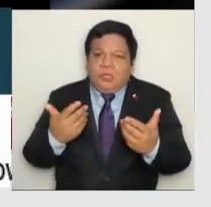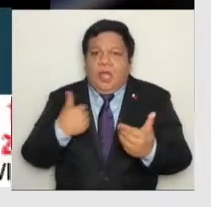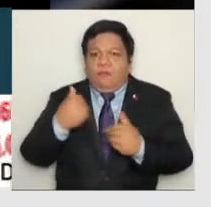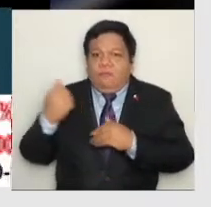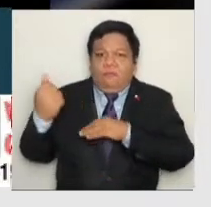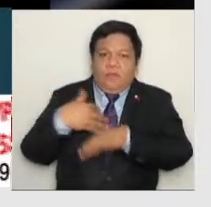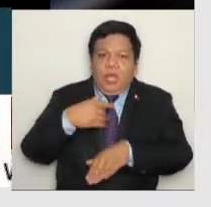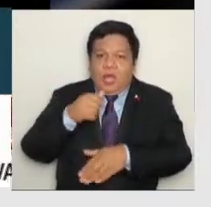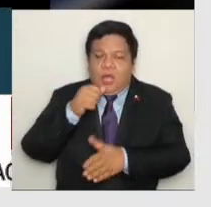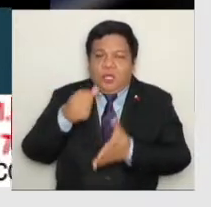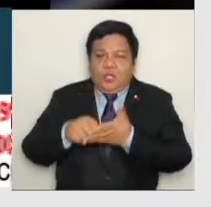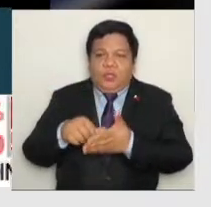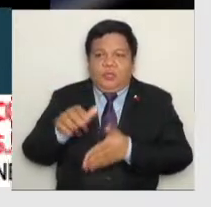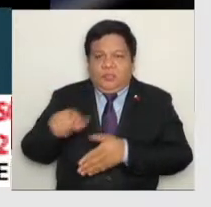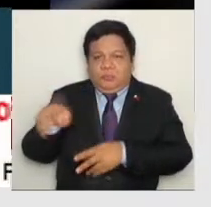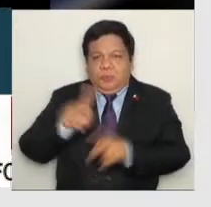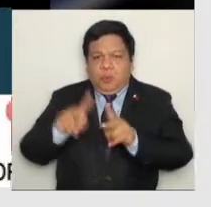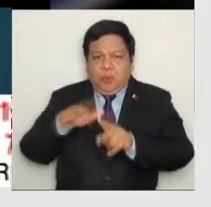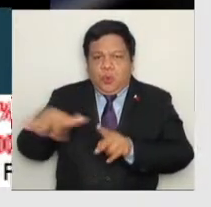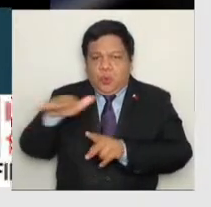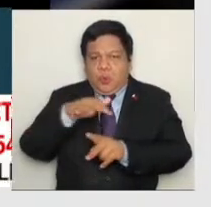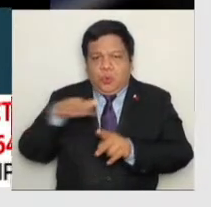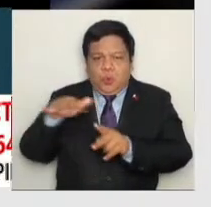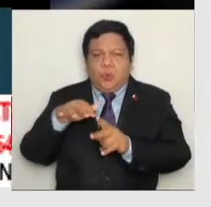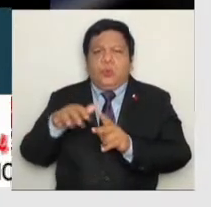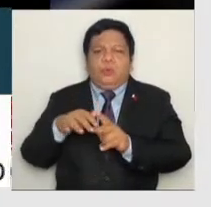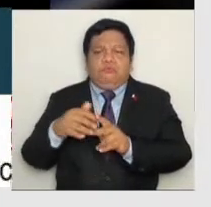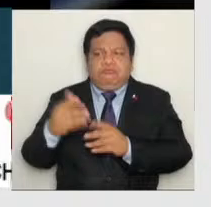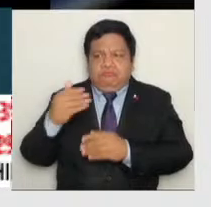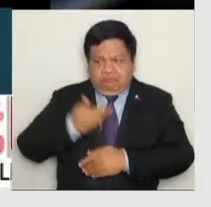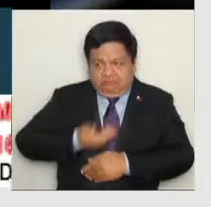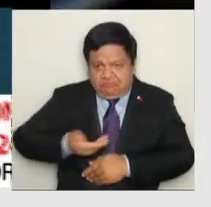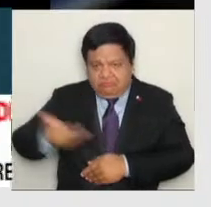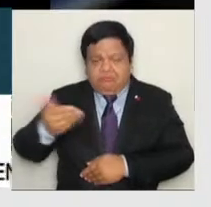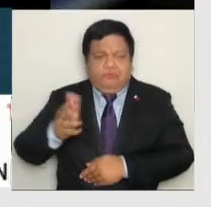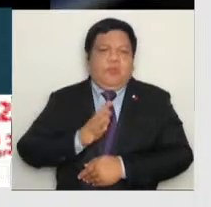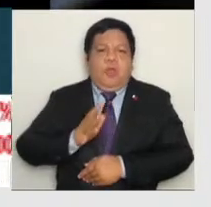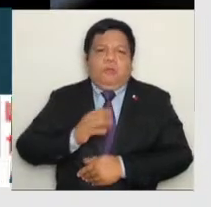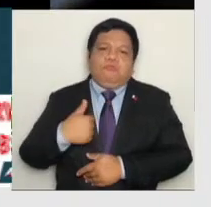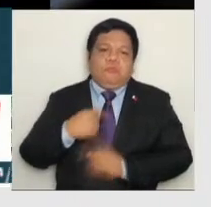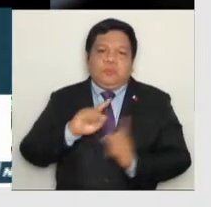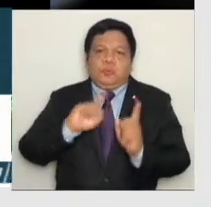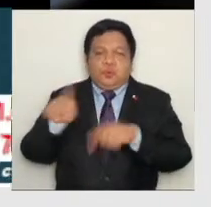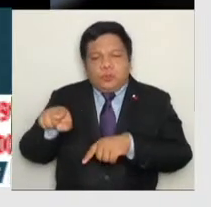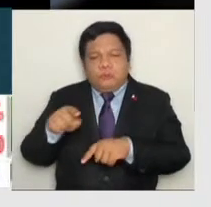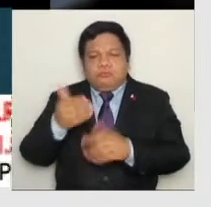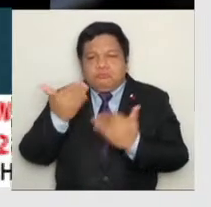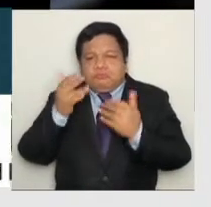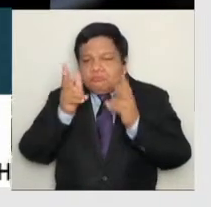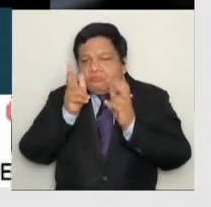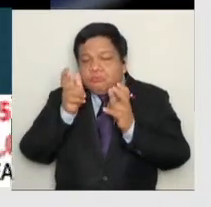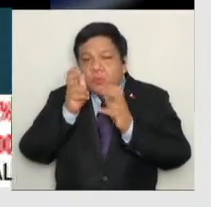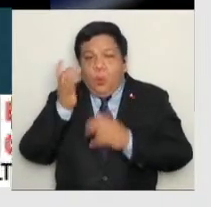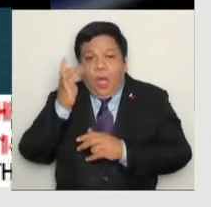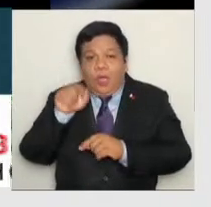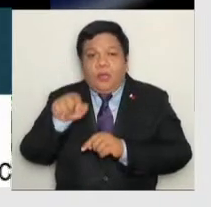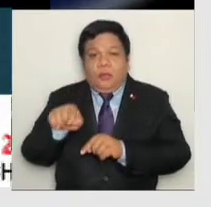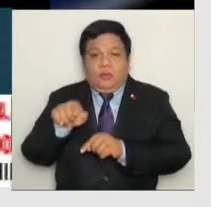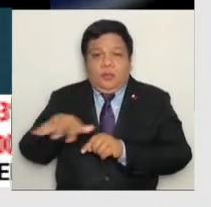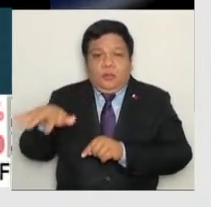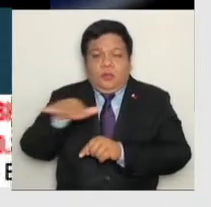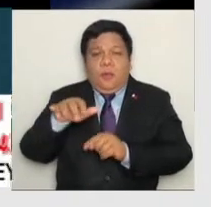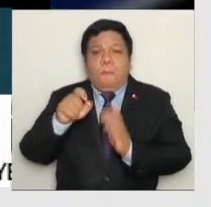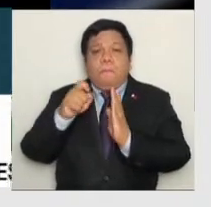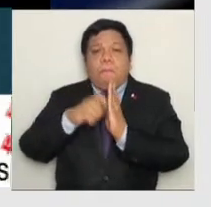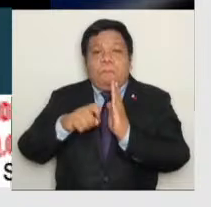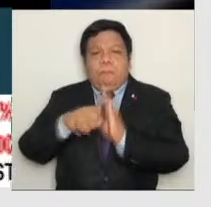the townspeople, and they invited me, so I said I will go and listen, because mining is very important as far as the president is